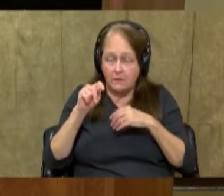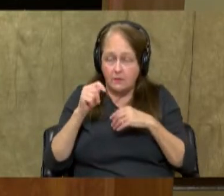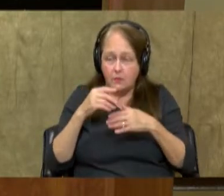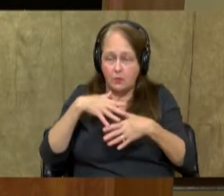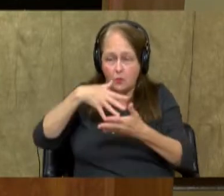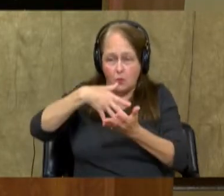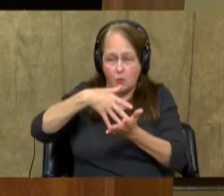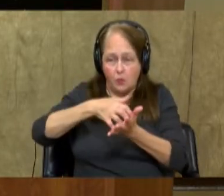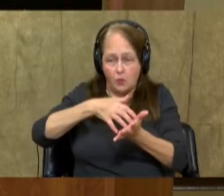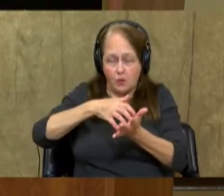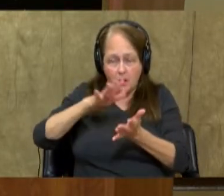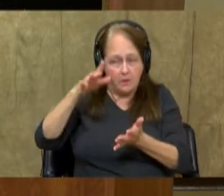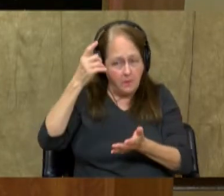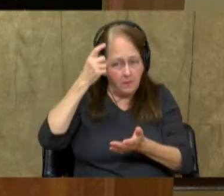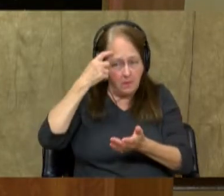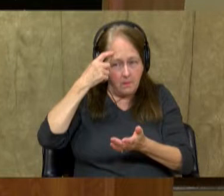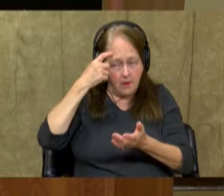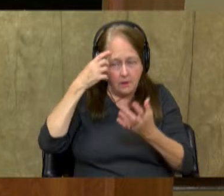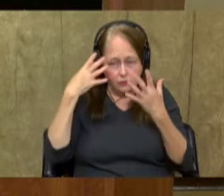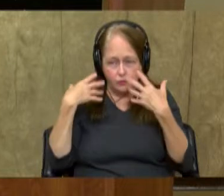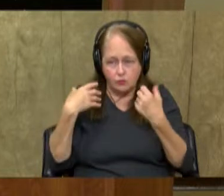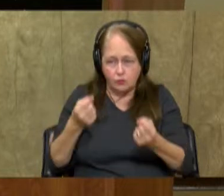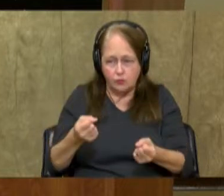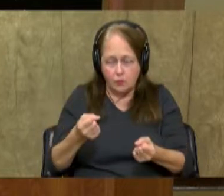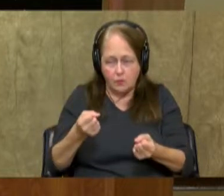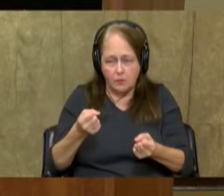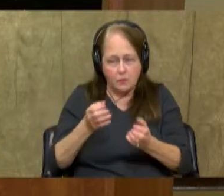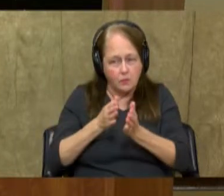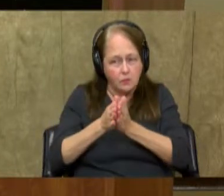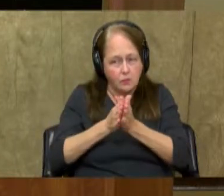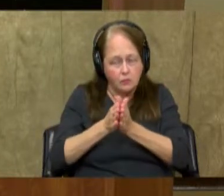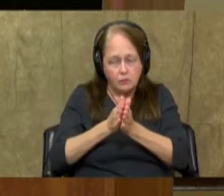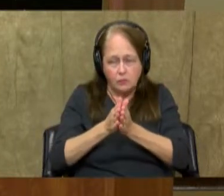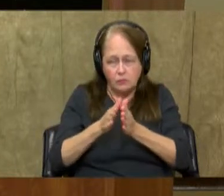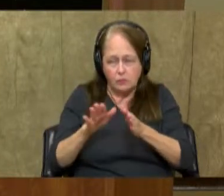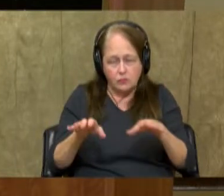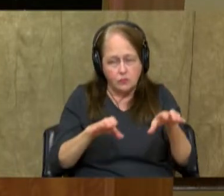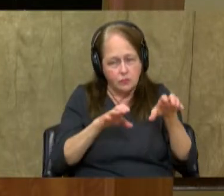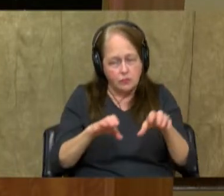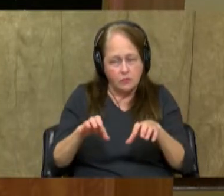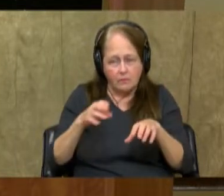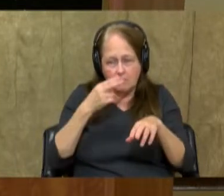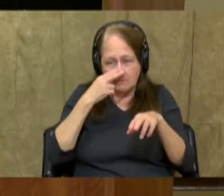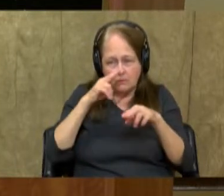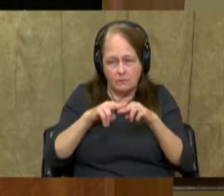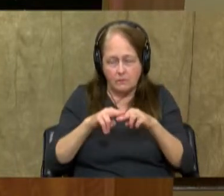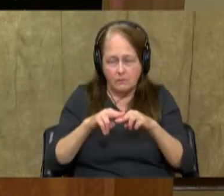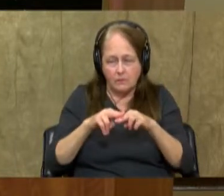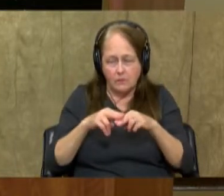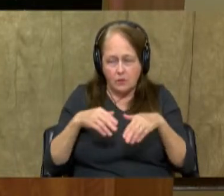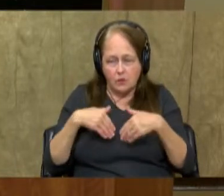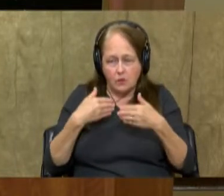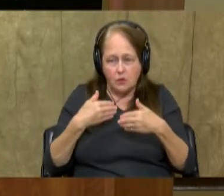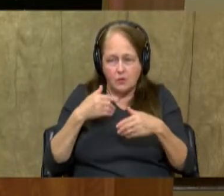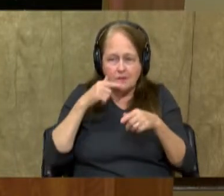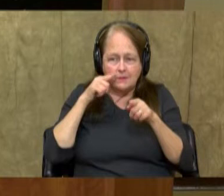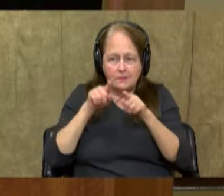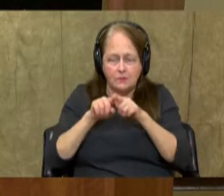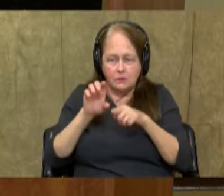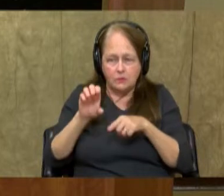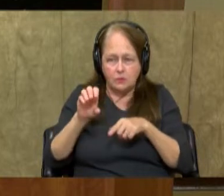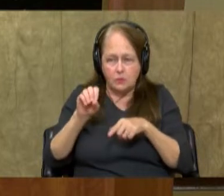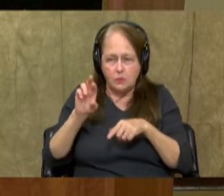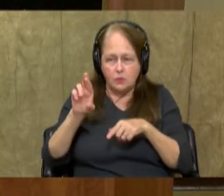weak, his mind was strong and eager for adventure. His younger sister, Corinne,